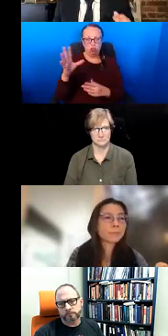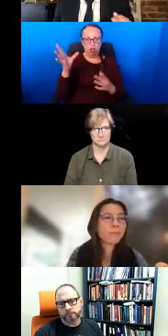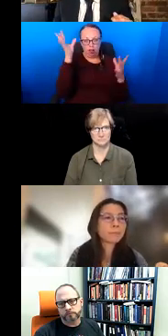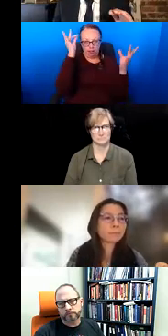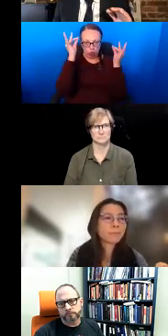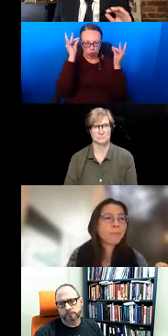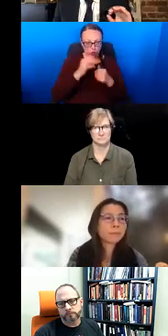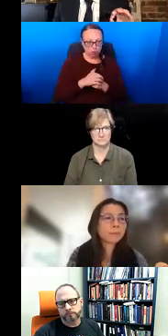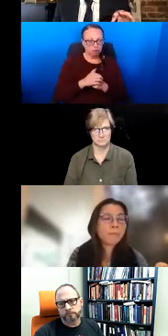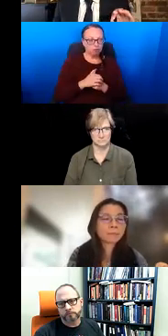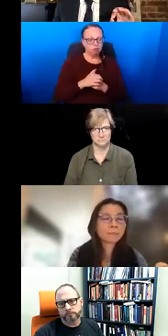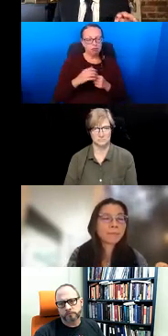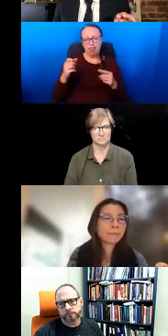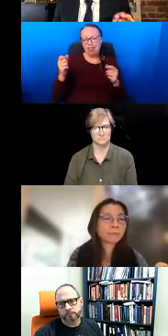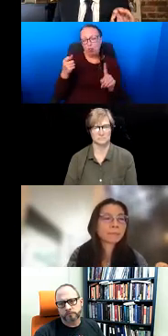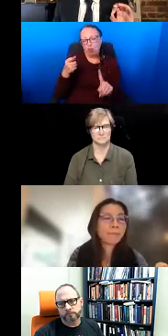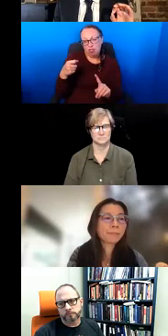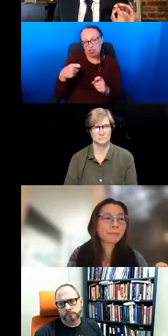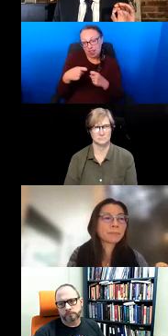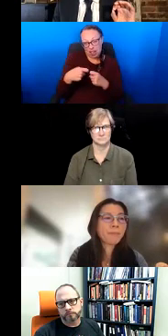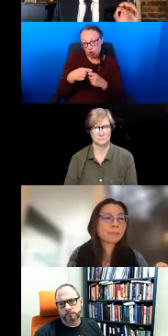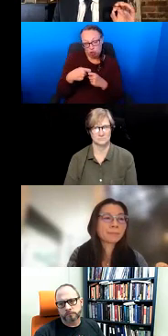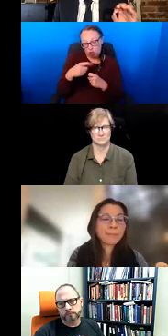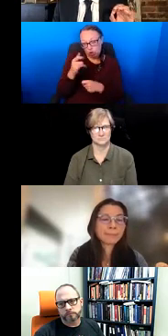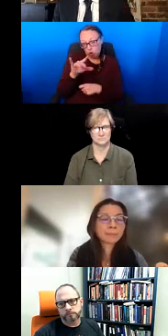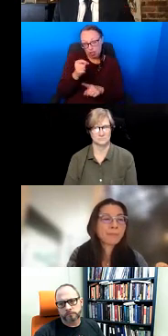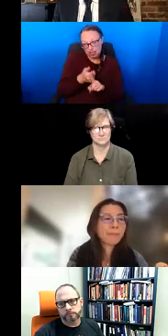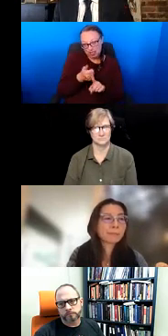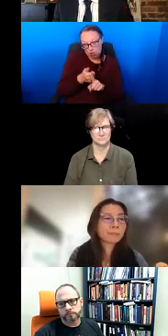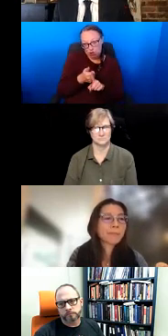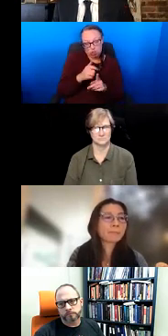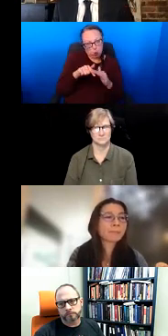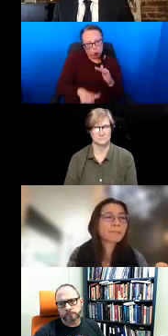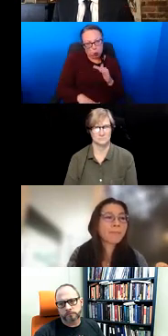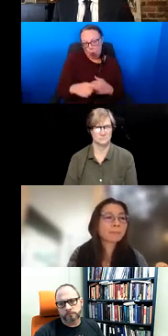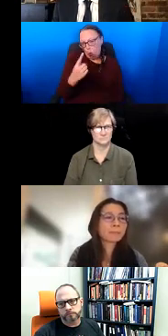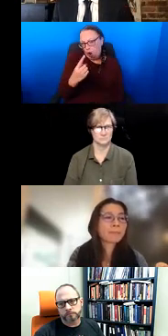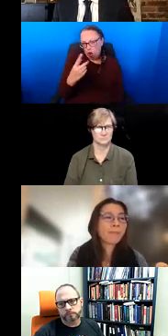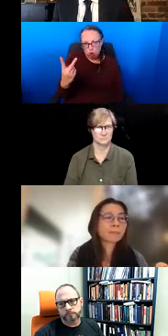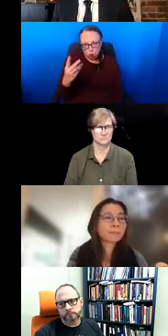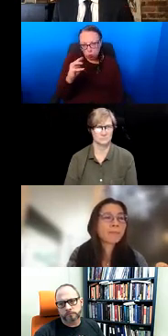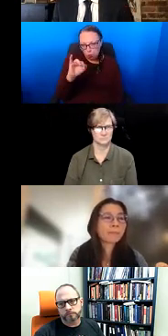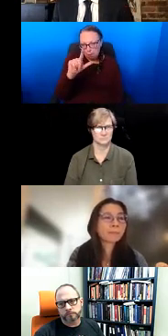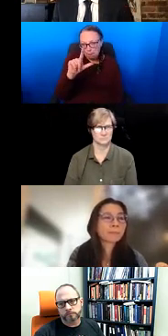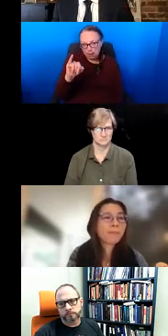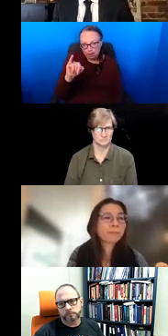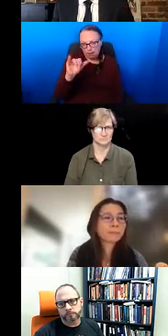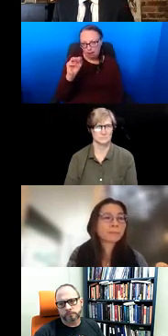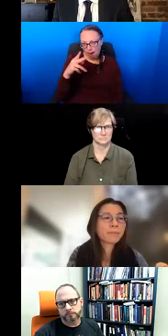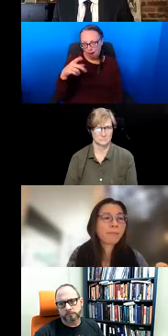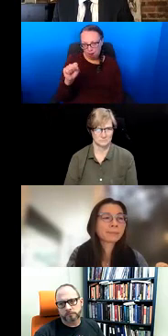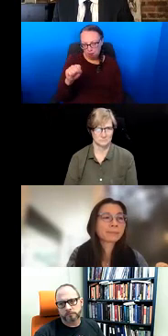like I said, the current is very low. We're talking about 1-2 milliamps. And what happens is that this